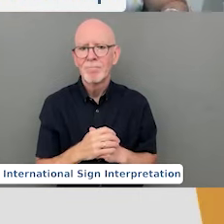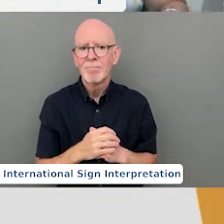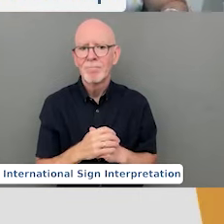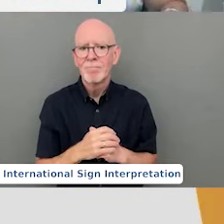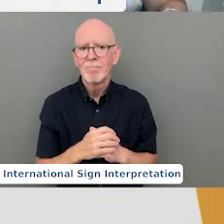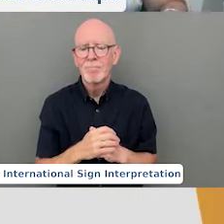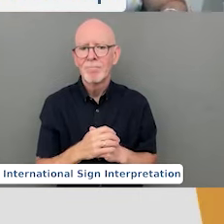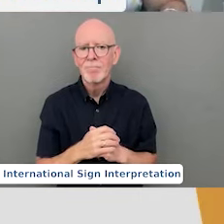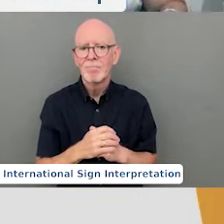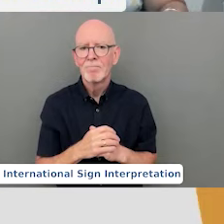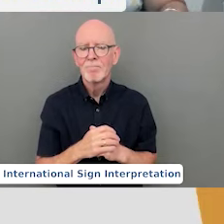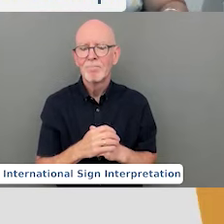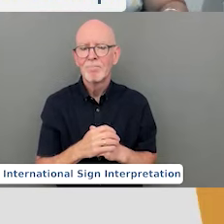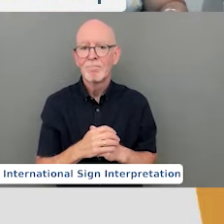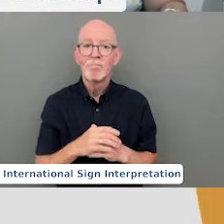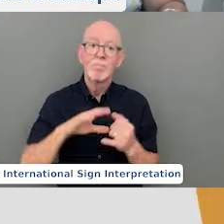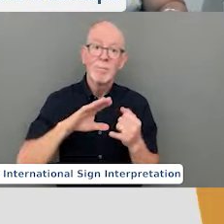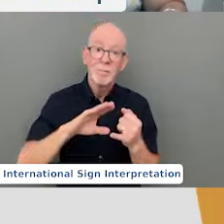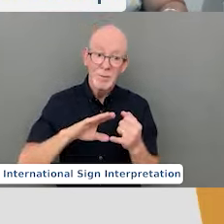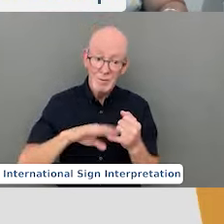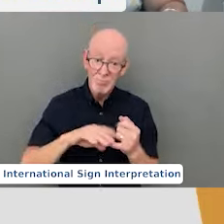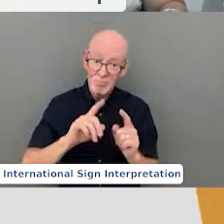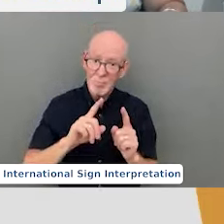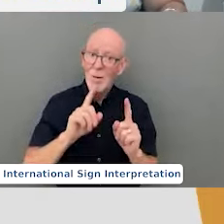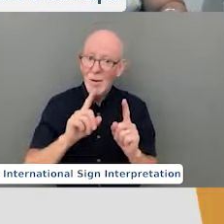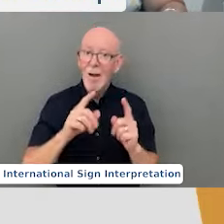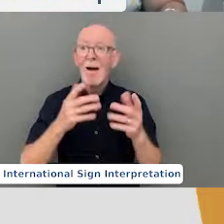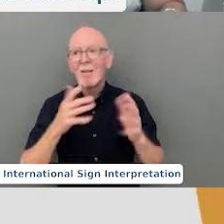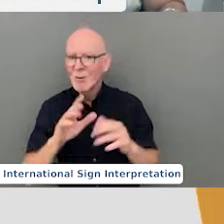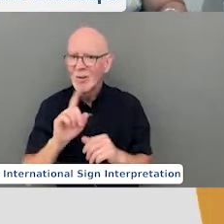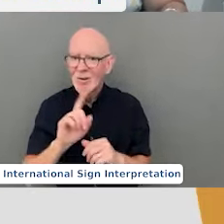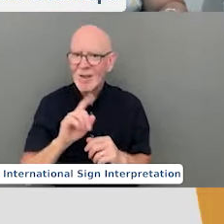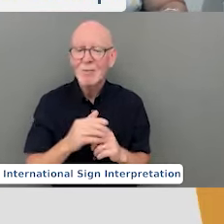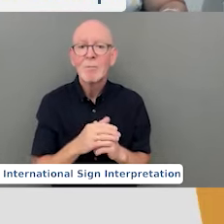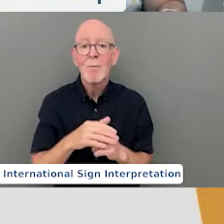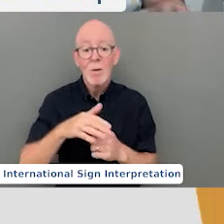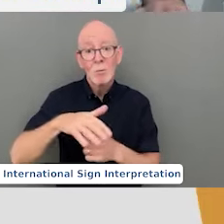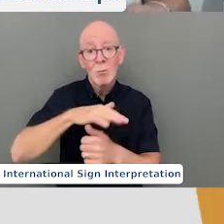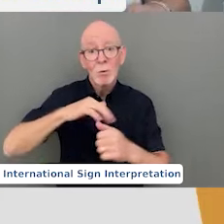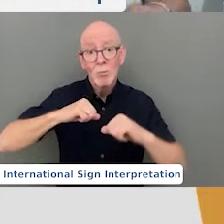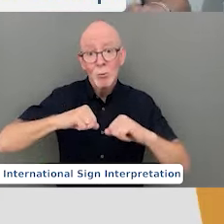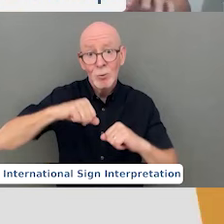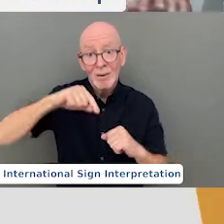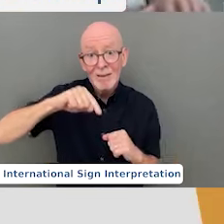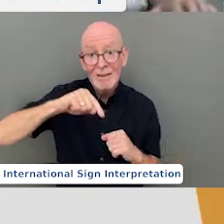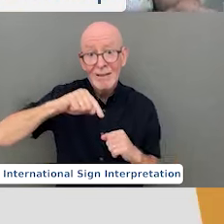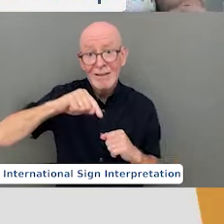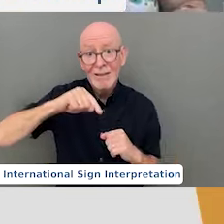Position persons with disabilities through the organizations they represent, both as beneficiaries and decision makers.